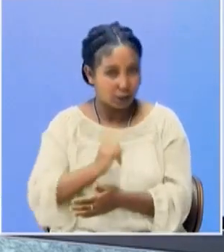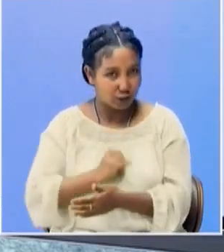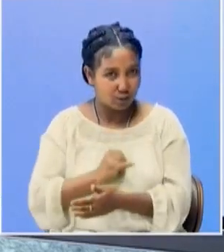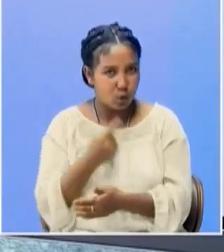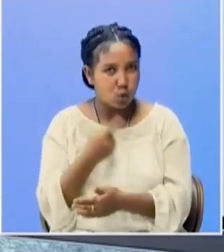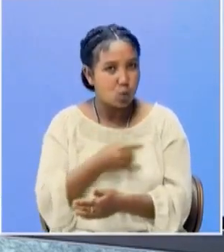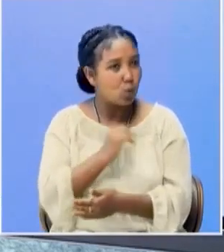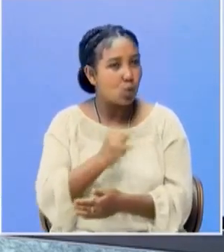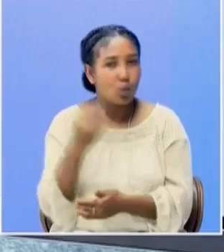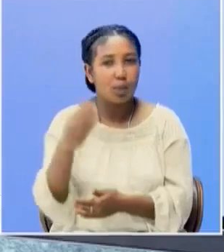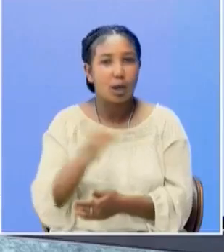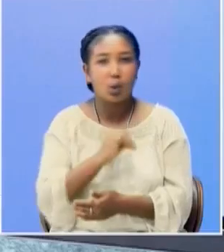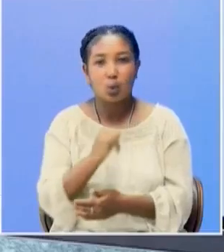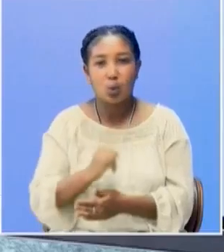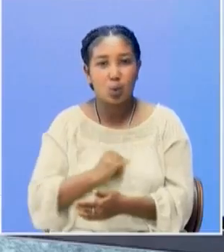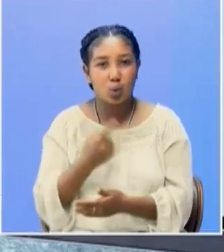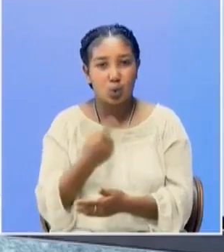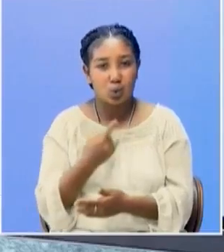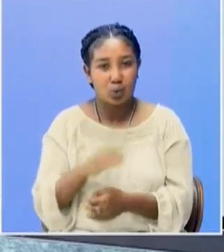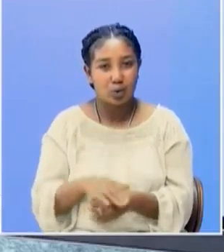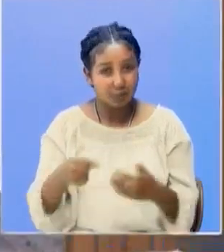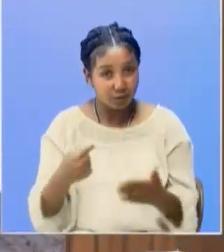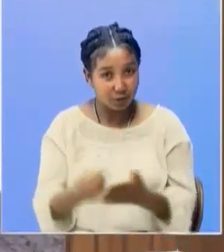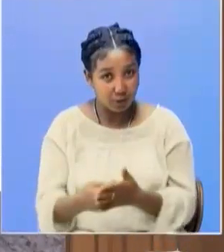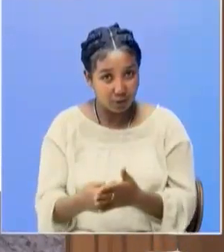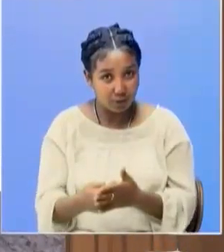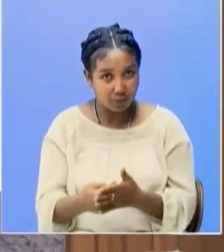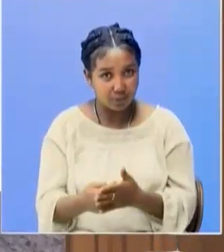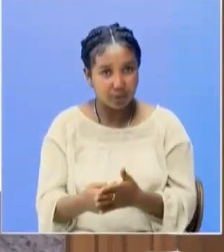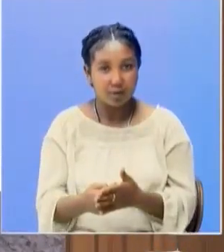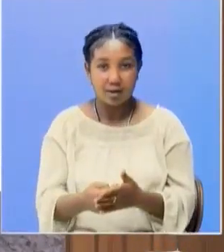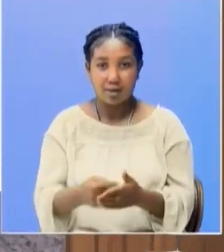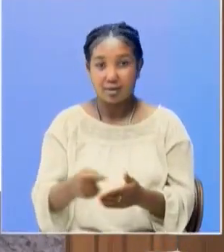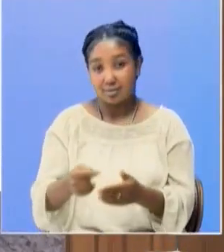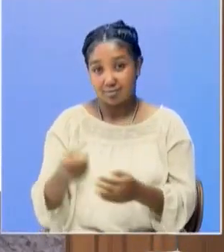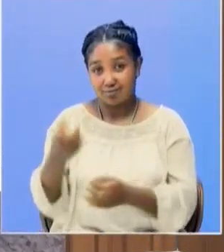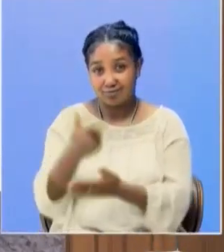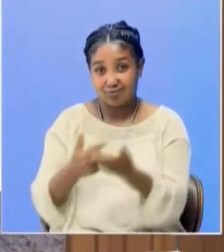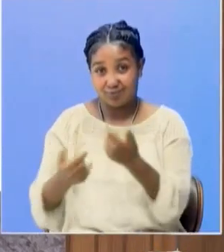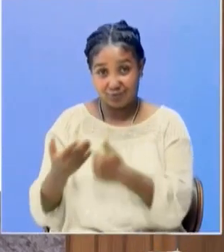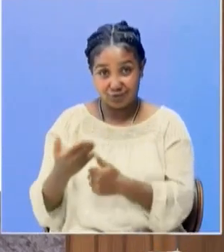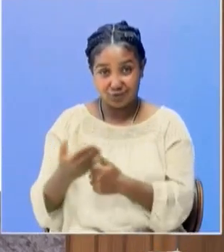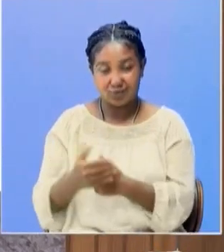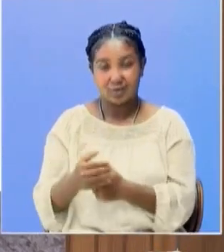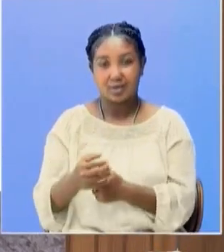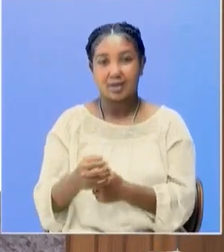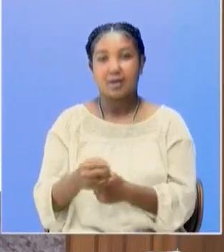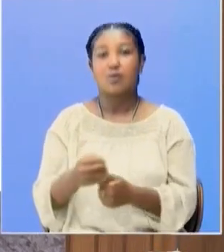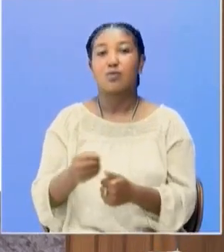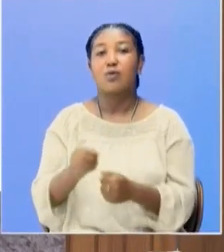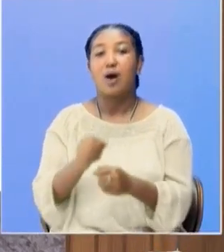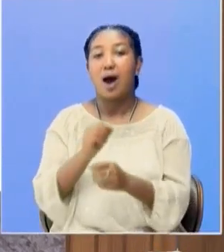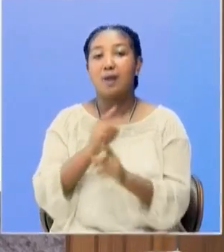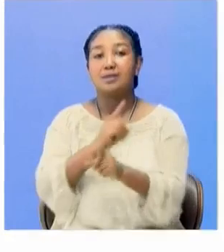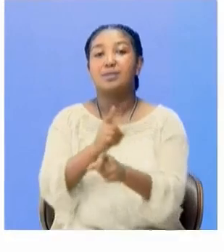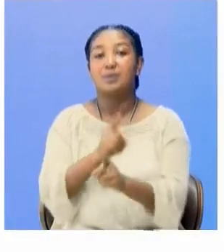Who owns the pen? So, as we have discussed so far, we have to answer